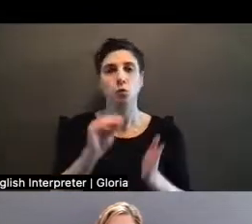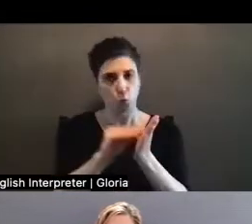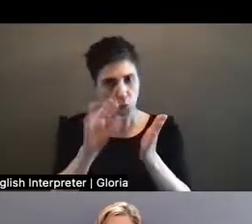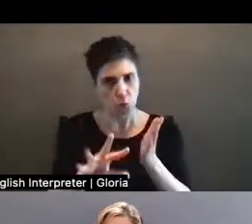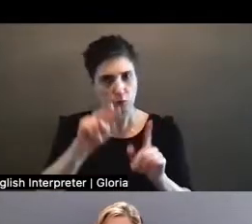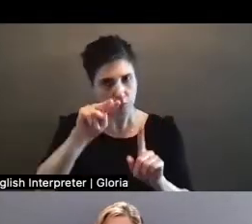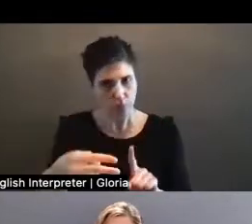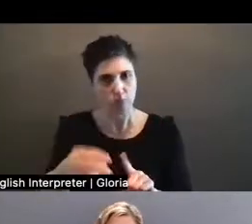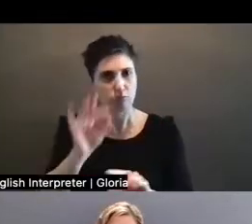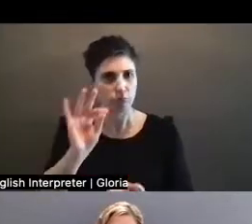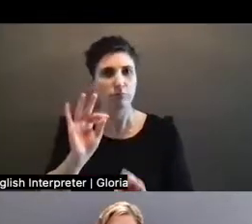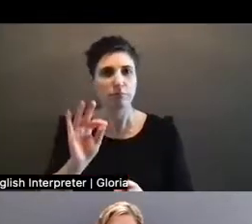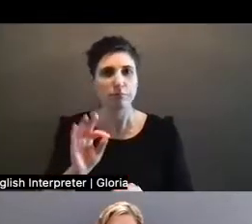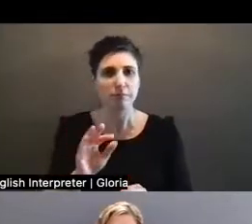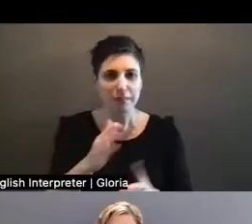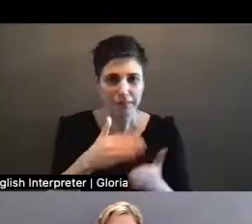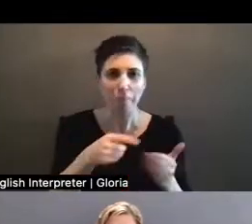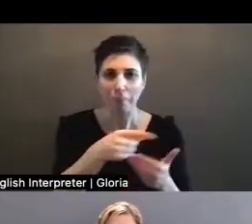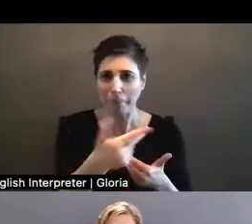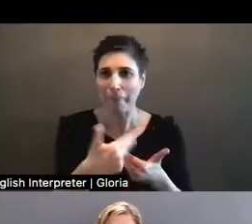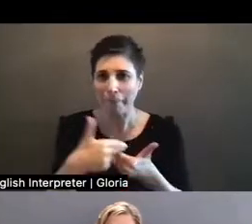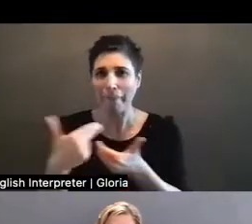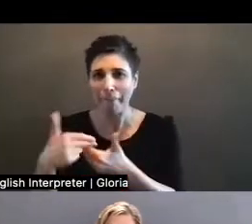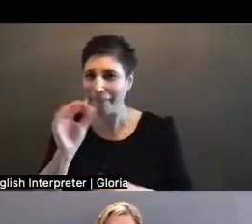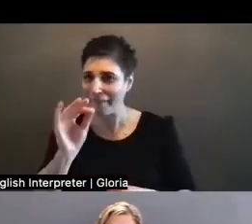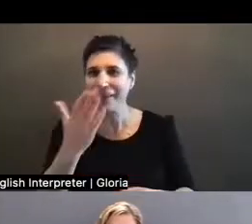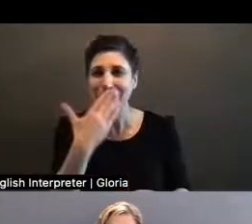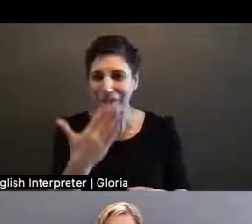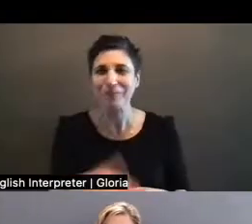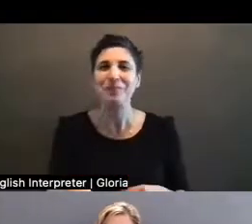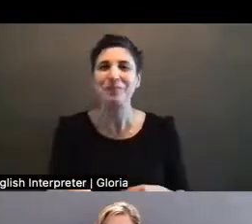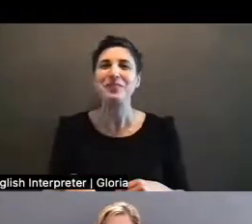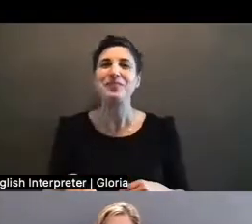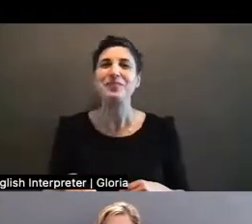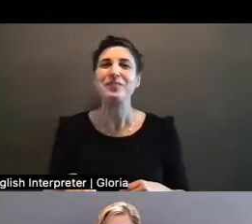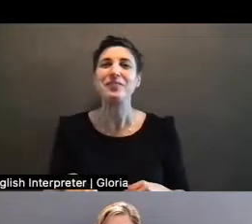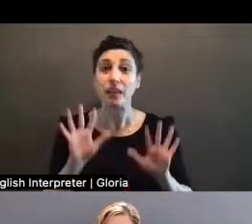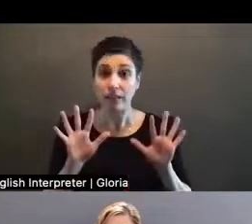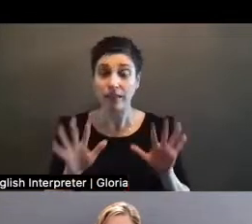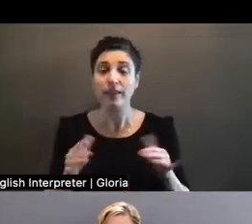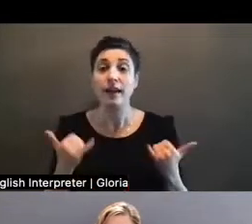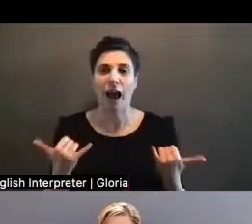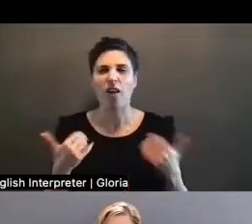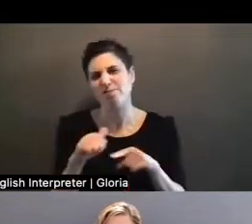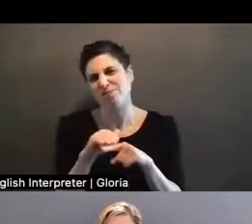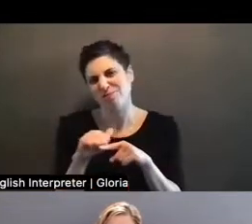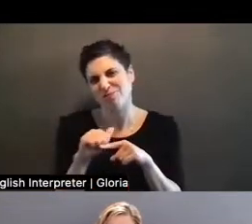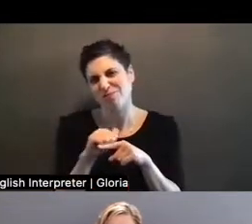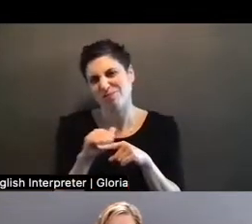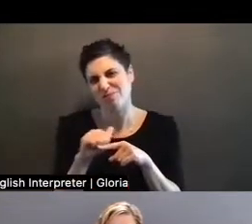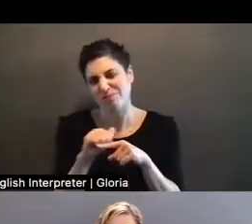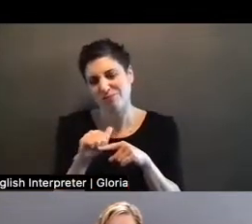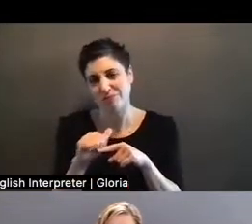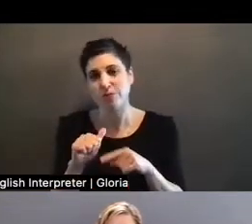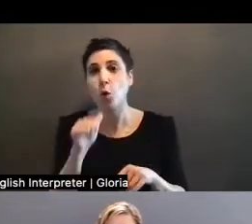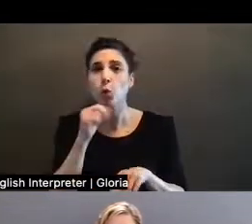Excellent. So at this time, because this is going to be using